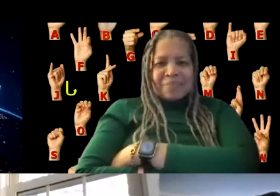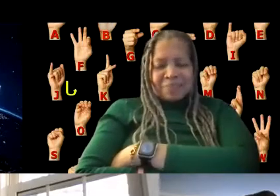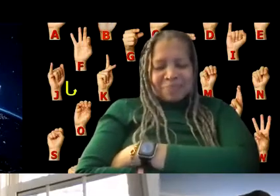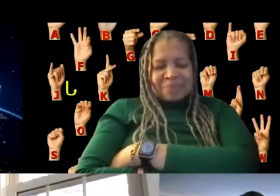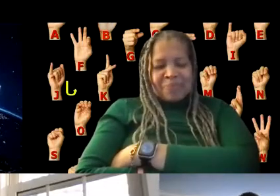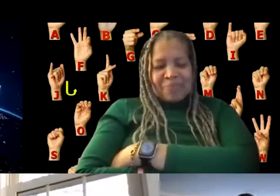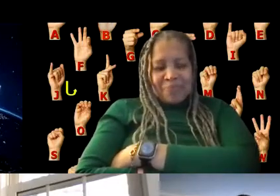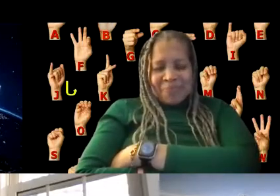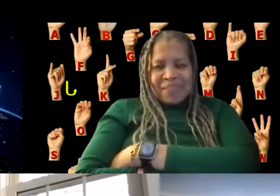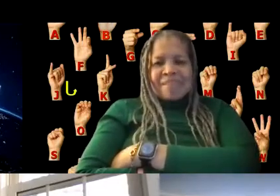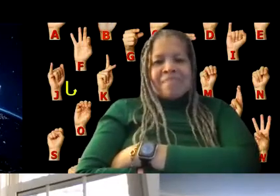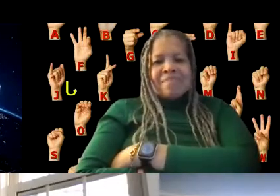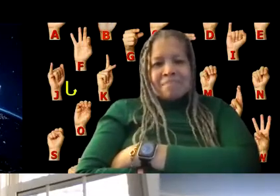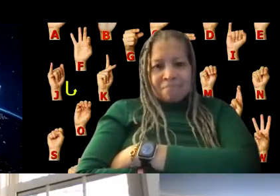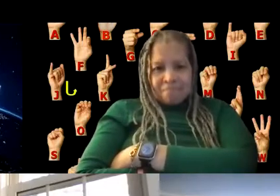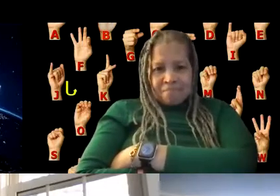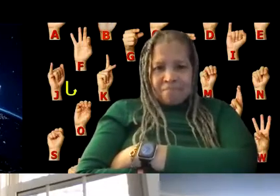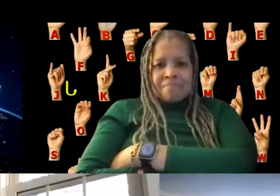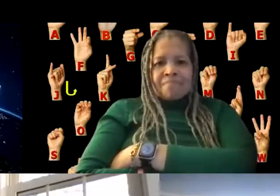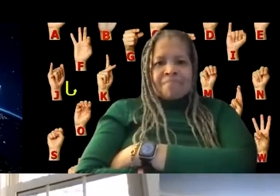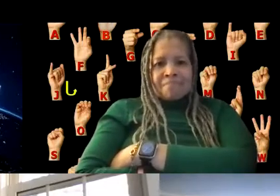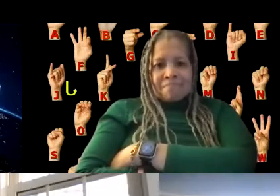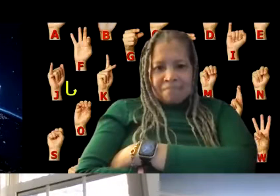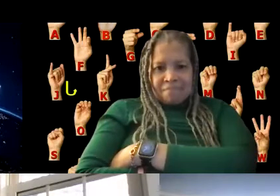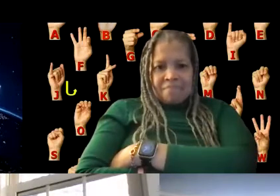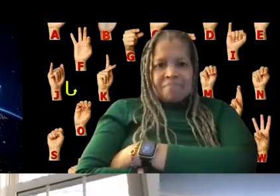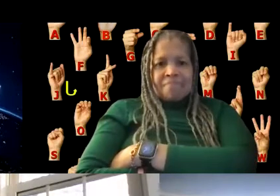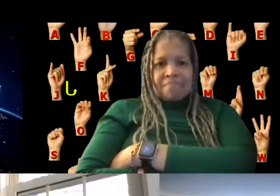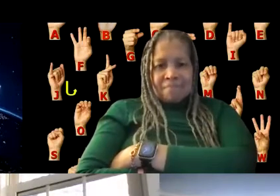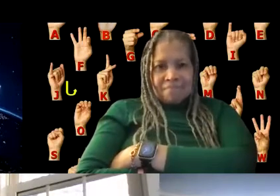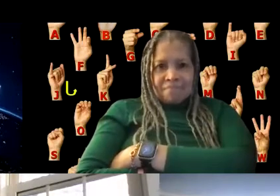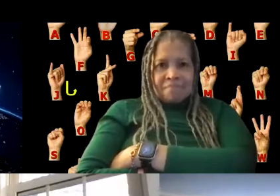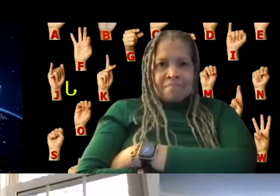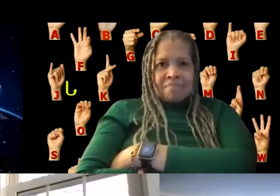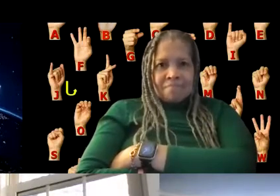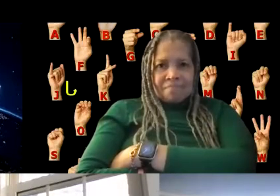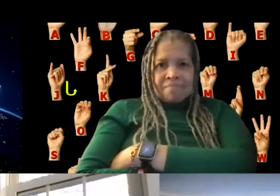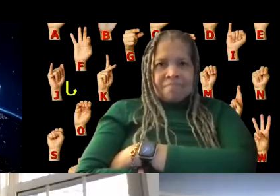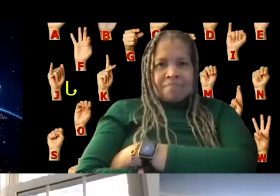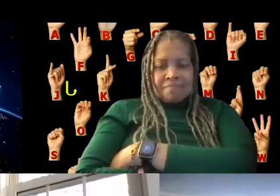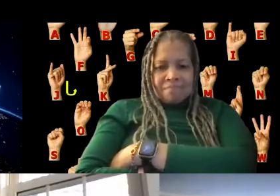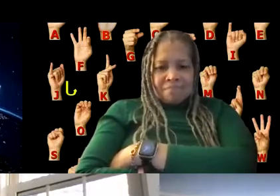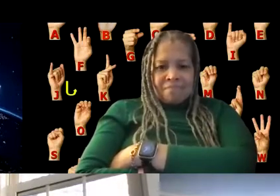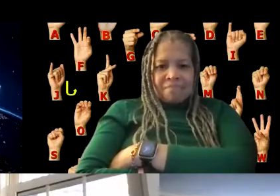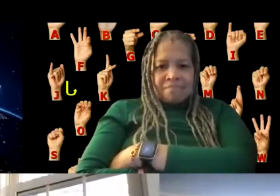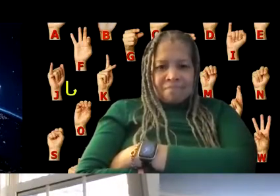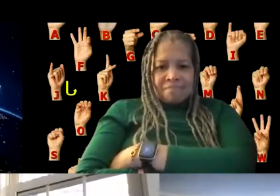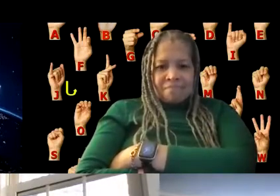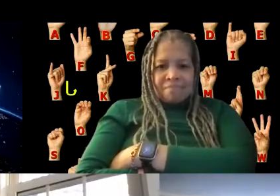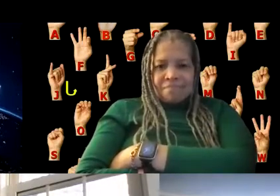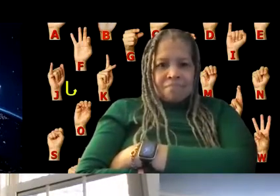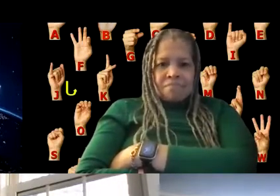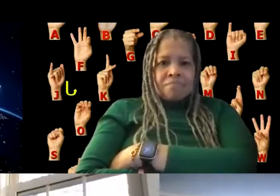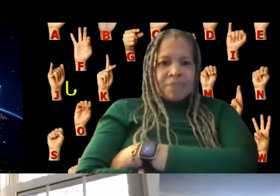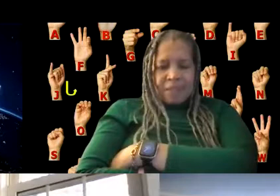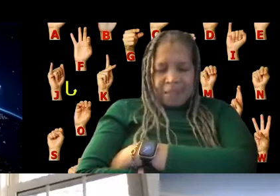Good afternoon. My name is Dan Cantrell. I work at Duke University Health System as a director of IT. We're just